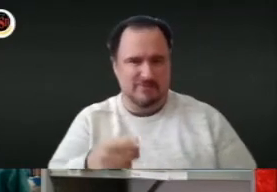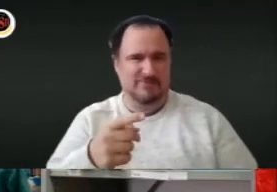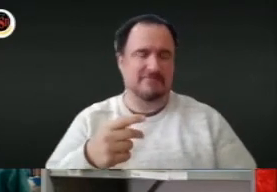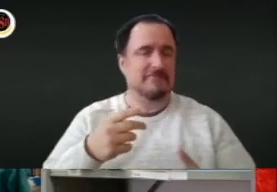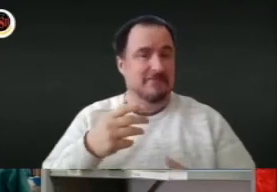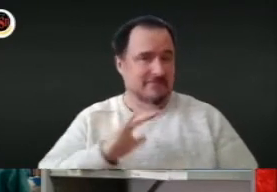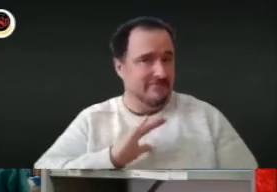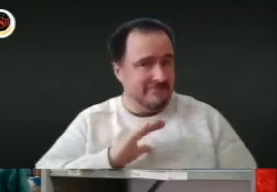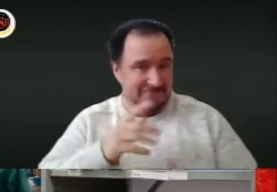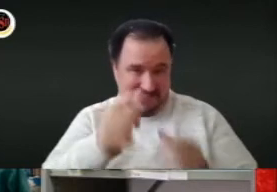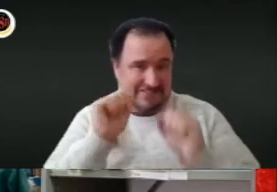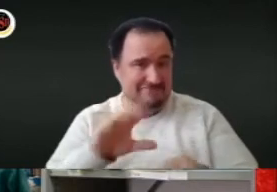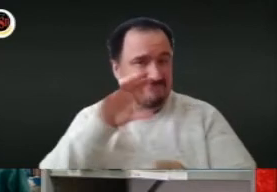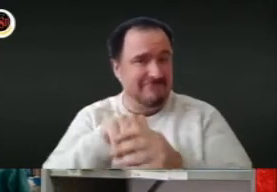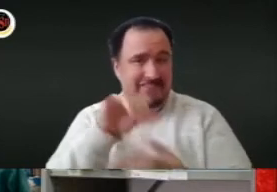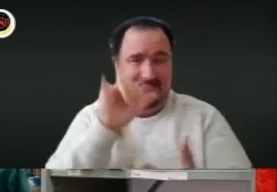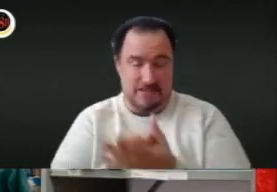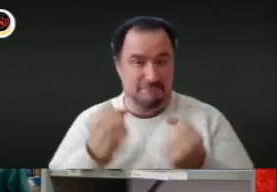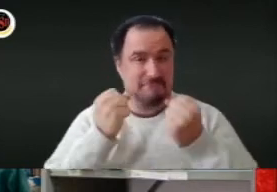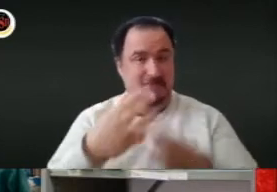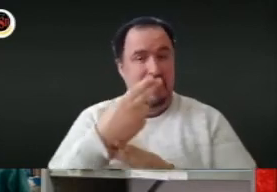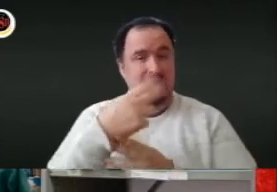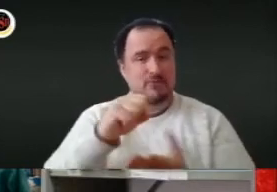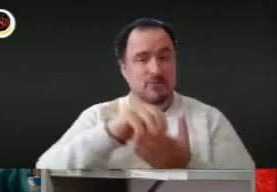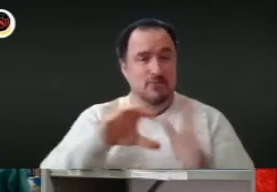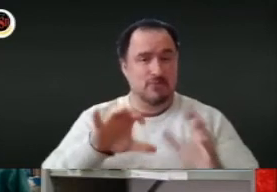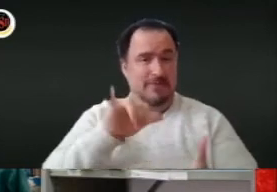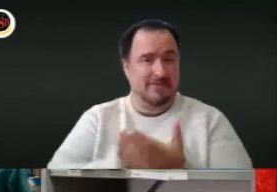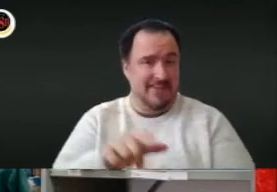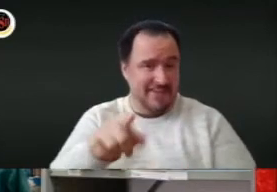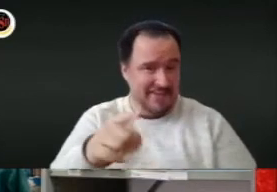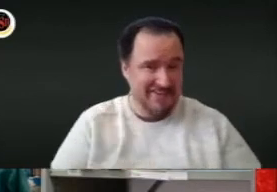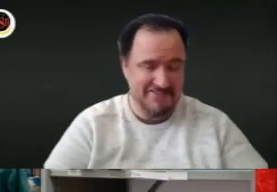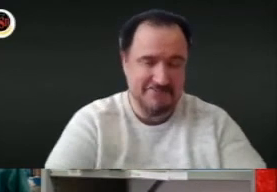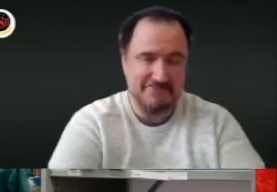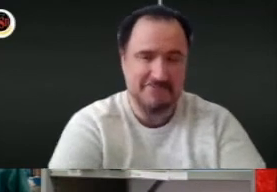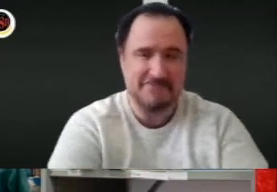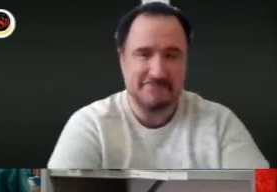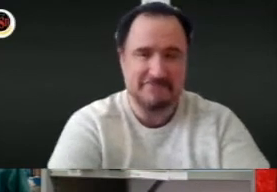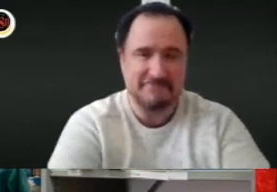kind of like a drive-through food donation center. So you could do that.